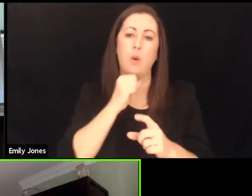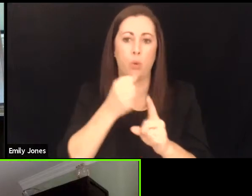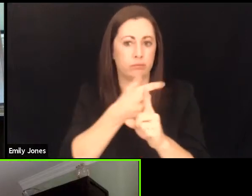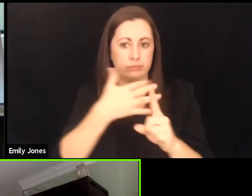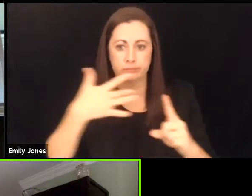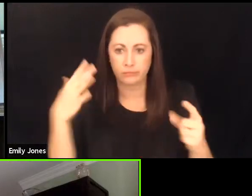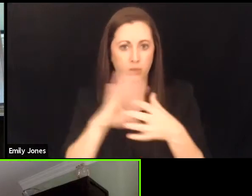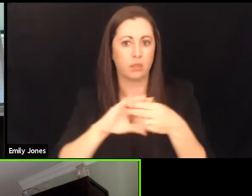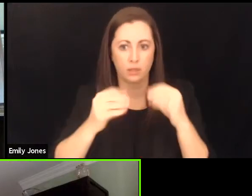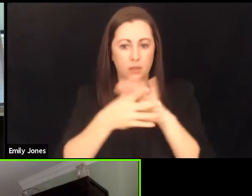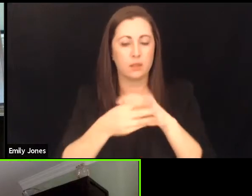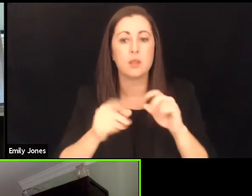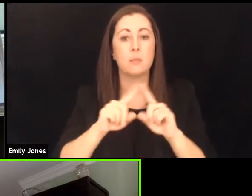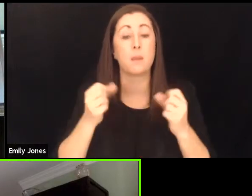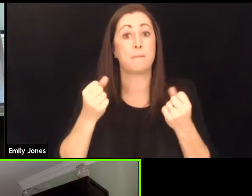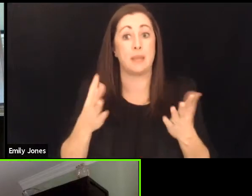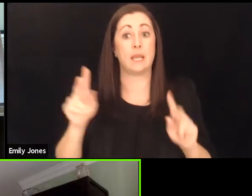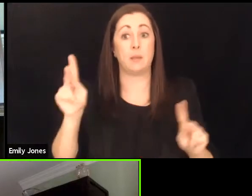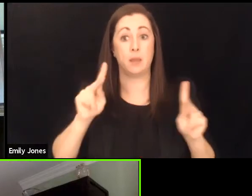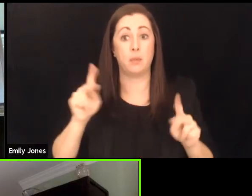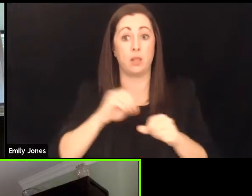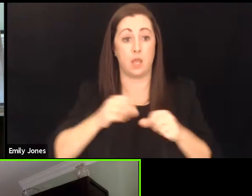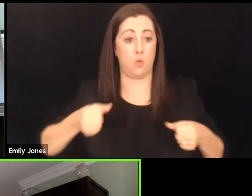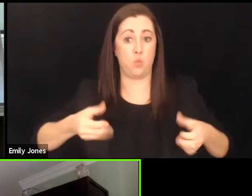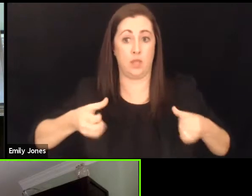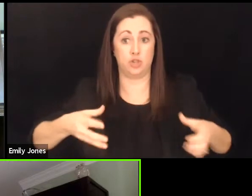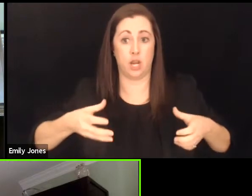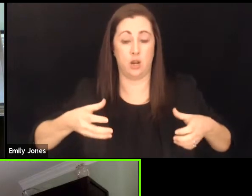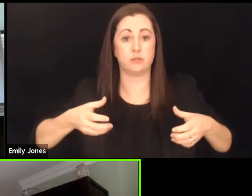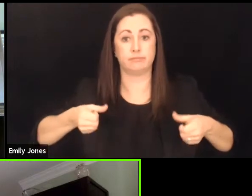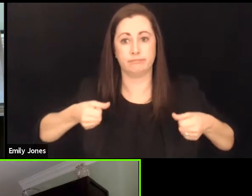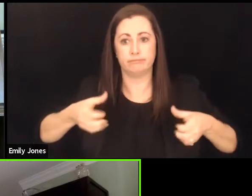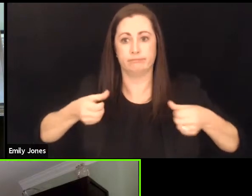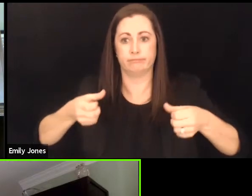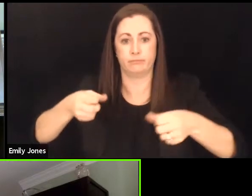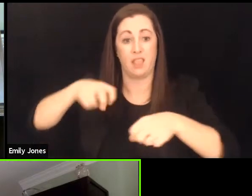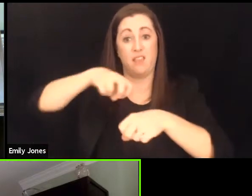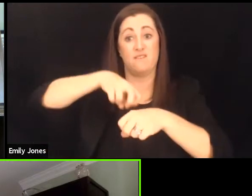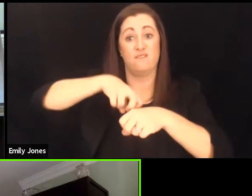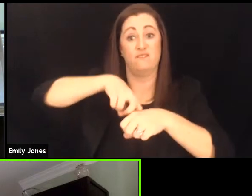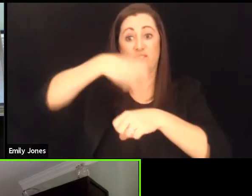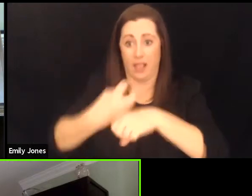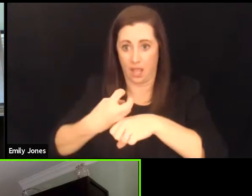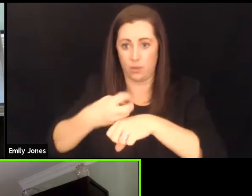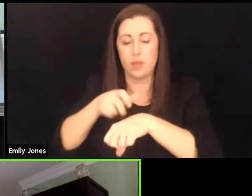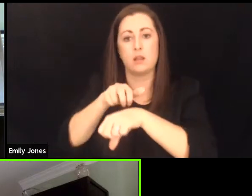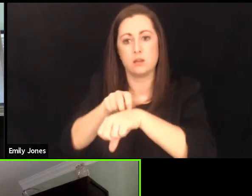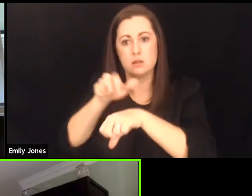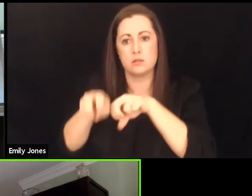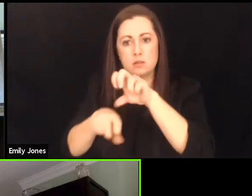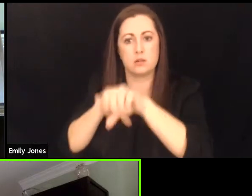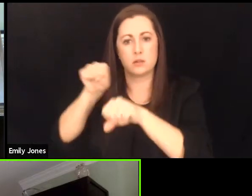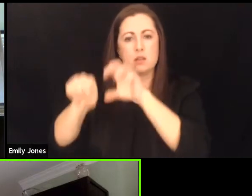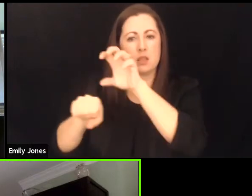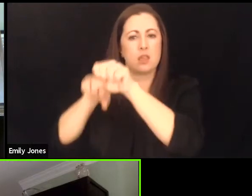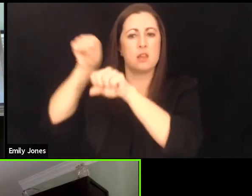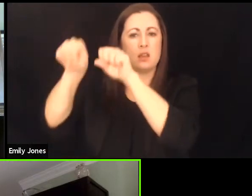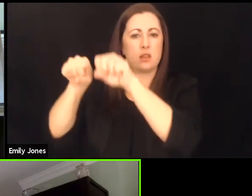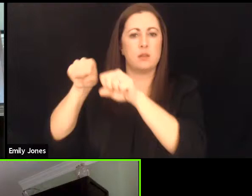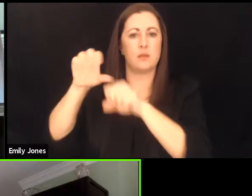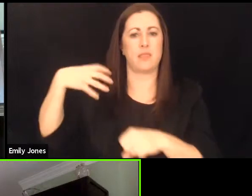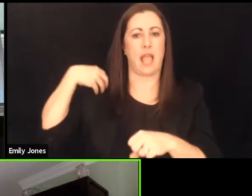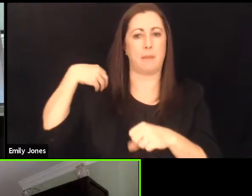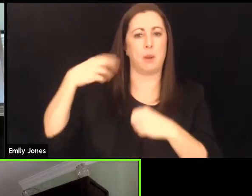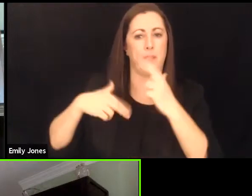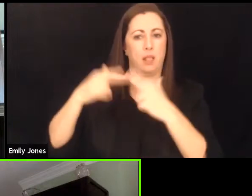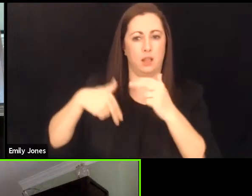a number of individuals in wheelchairs rolled up to the Capitol, fell out of their wheelchairs and crawled up the Capitol steps. Today,